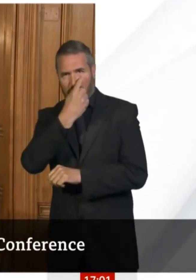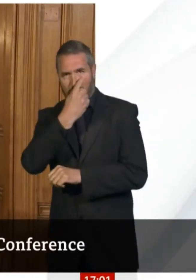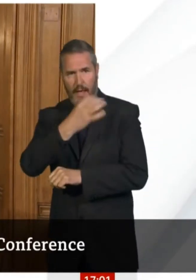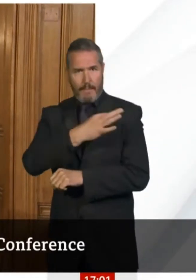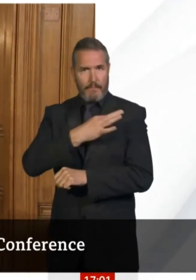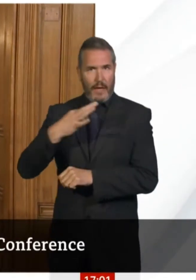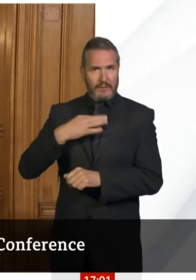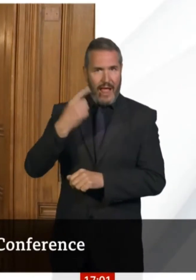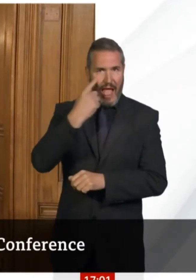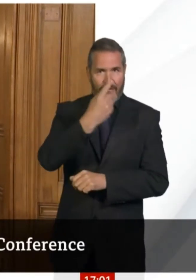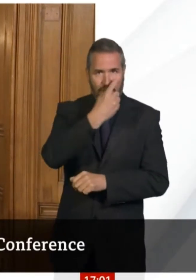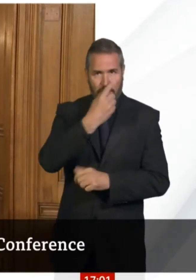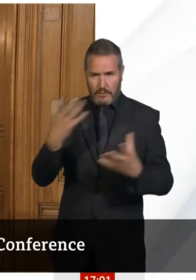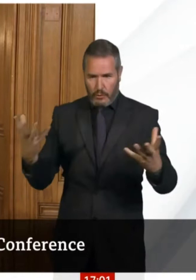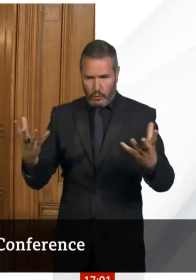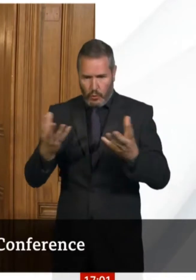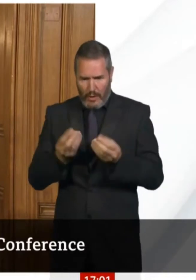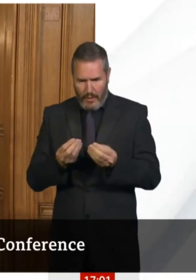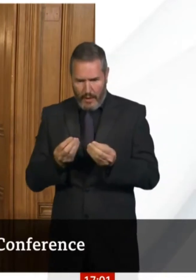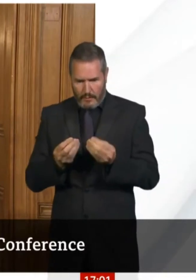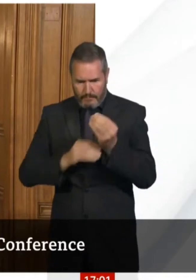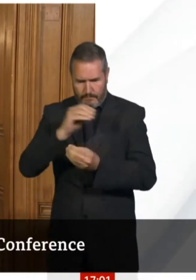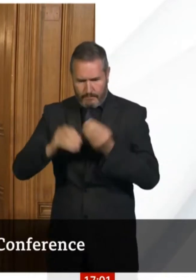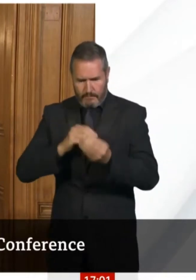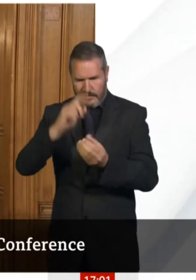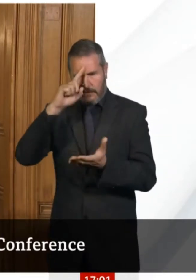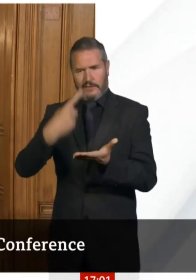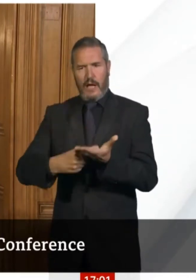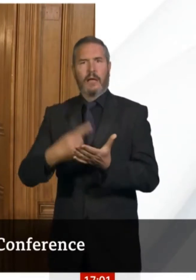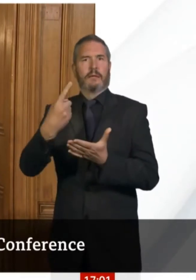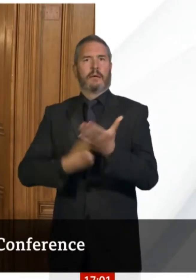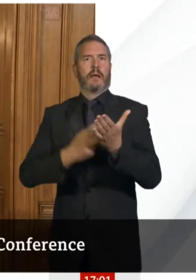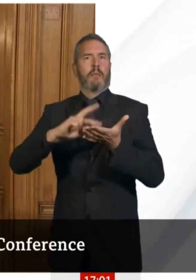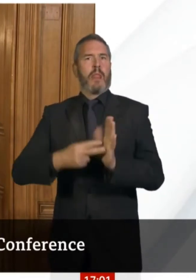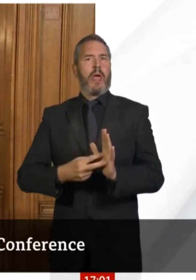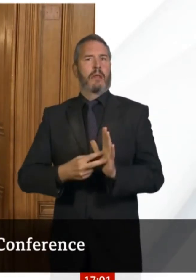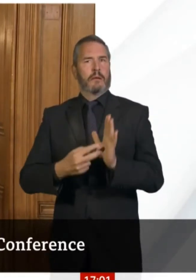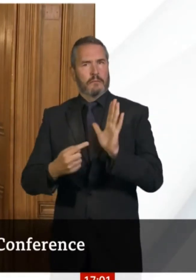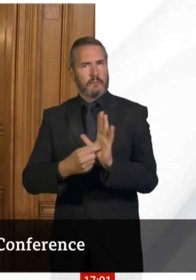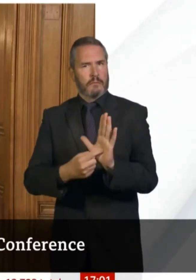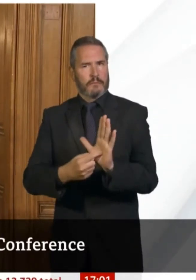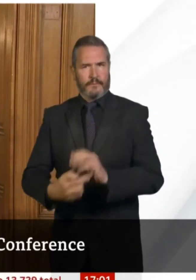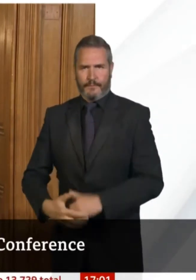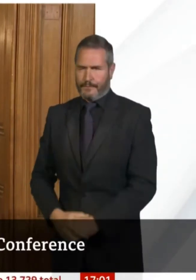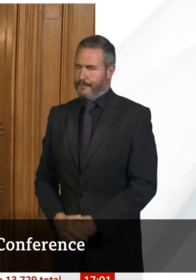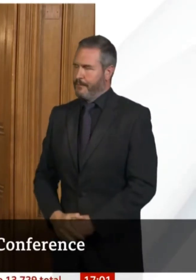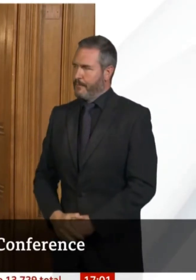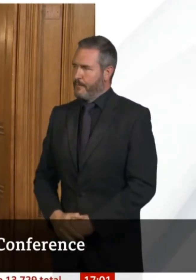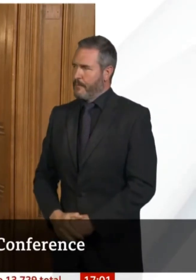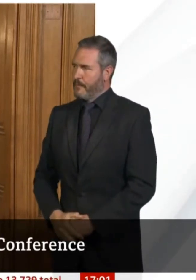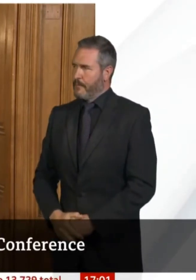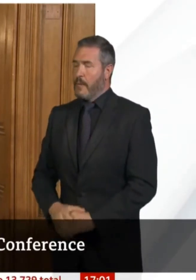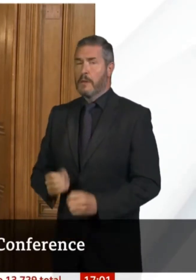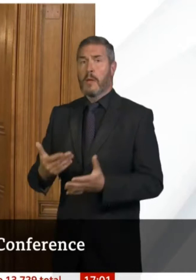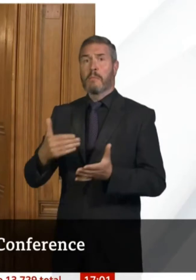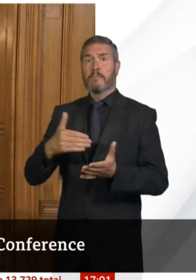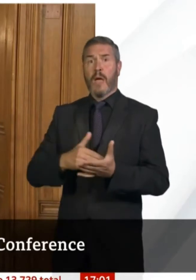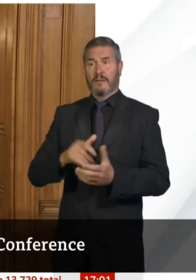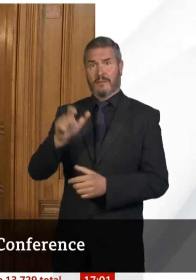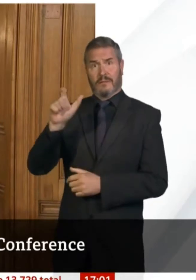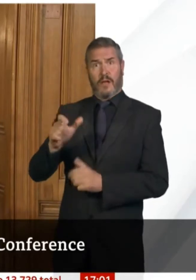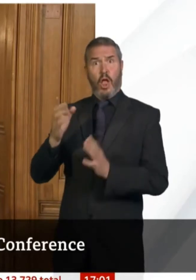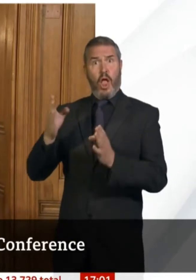right steps at the right moment in time. At the same time, we're dramatically expanding NHS